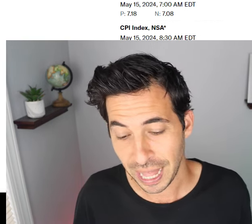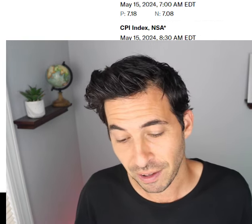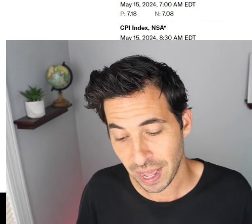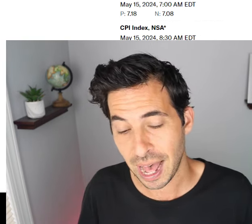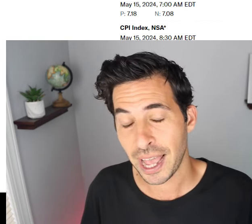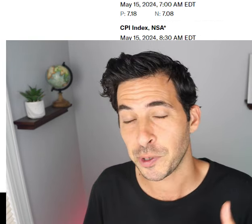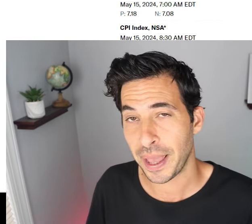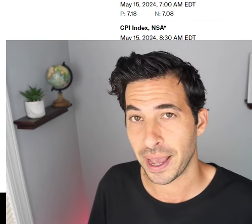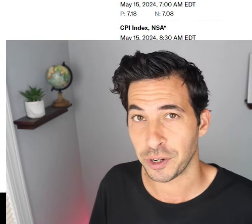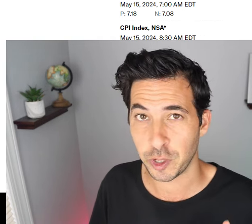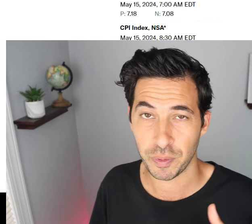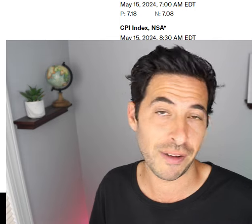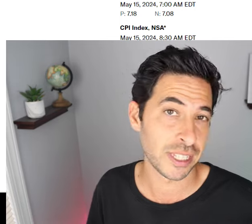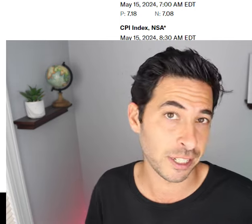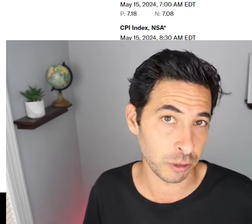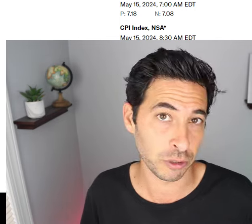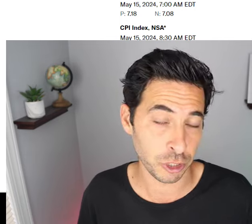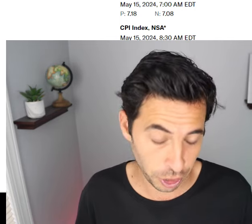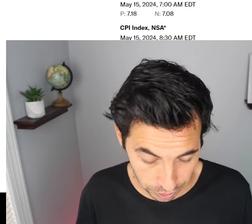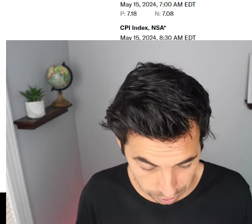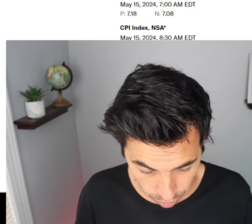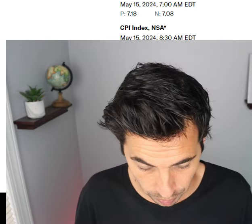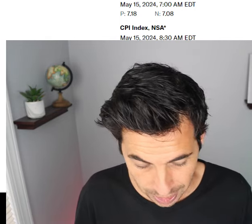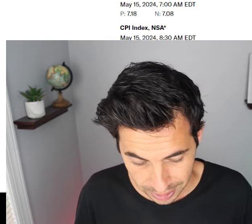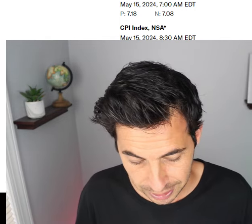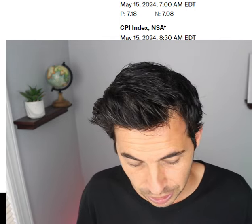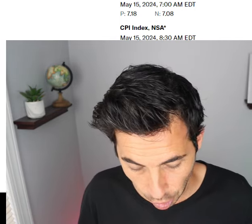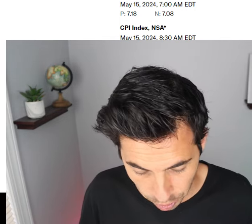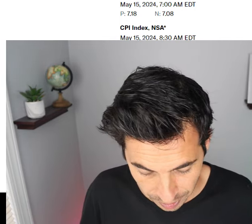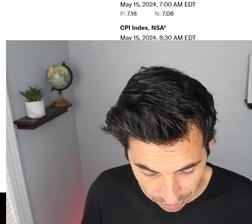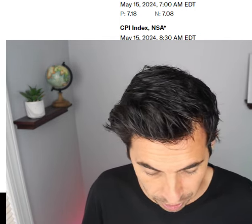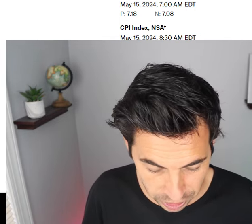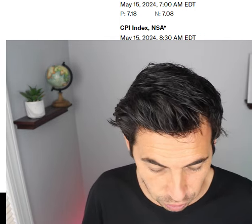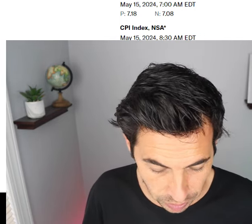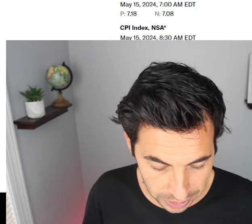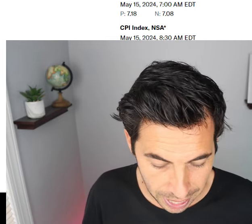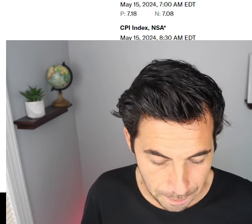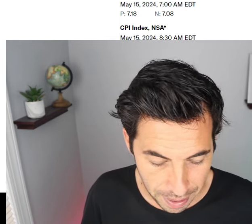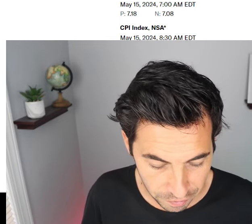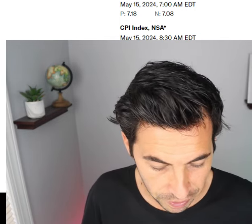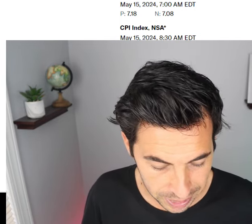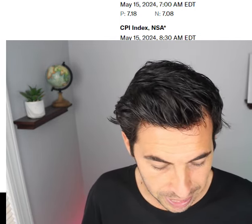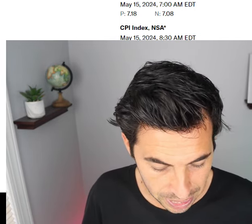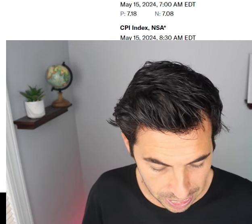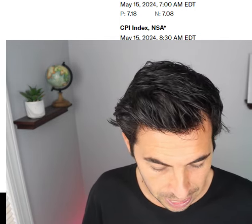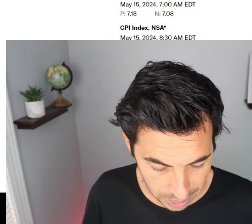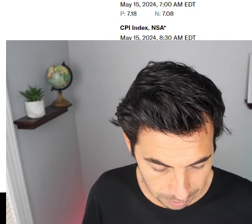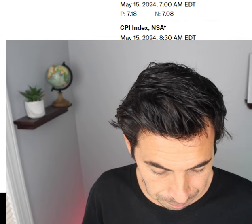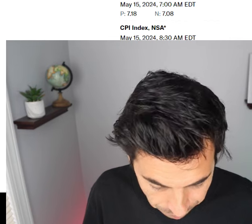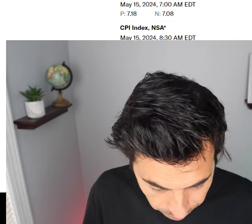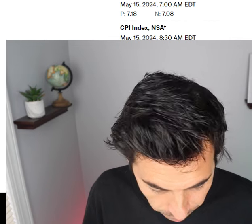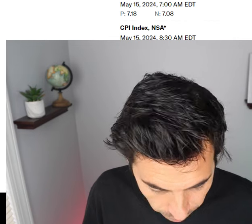you will have a higher payout with privatized Social Security. So you can see the argument there. It doesn't really benefit